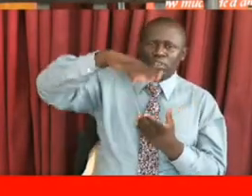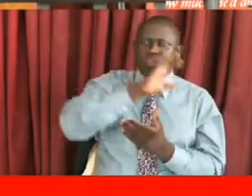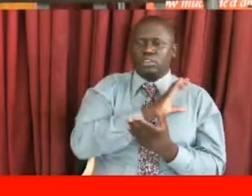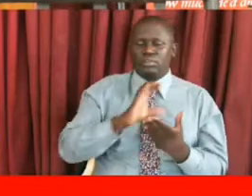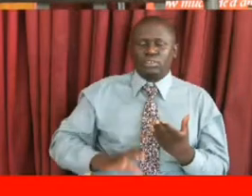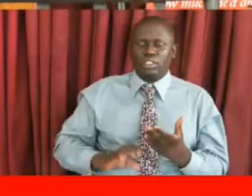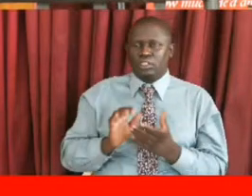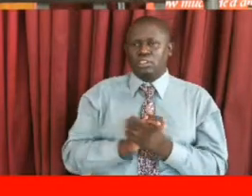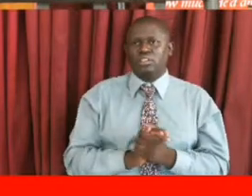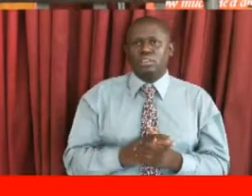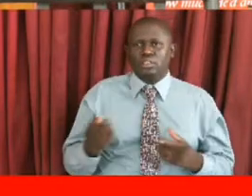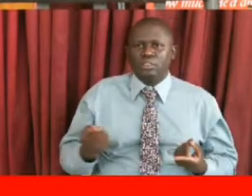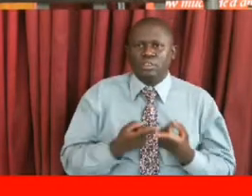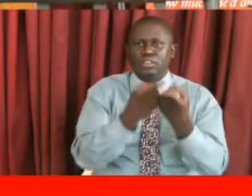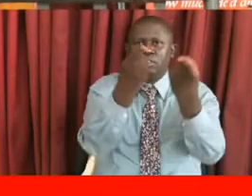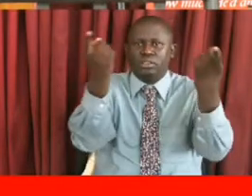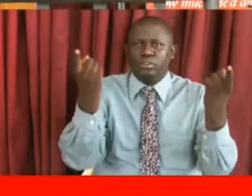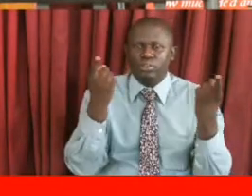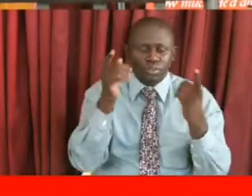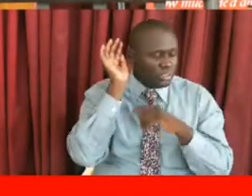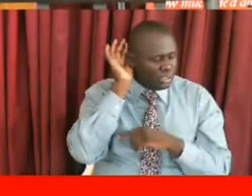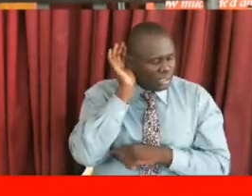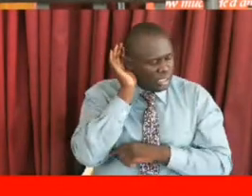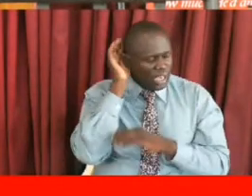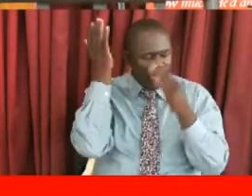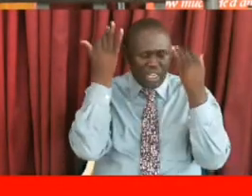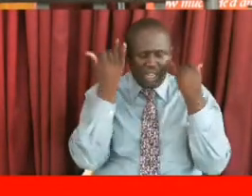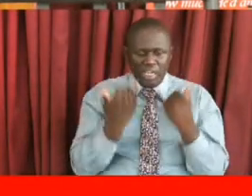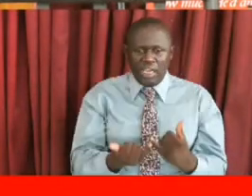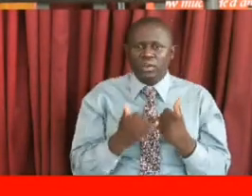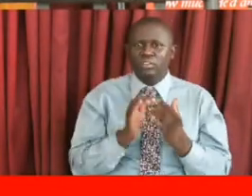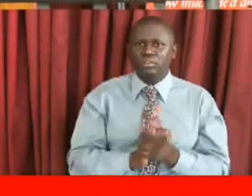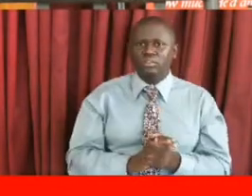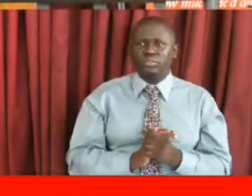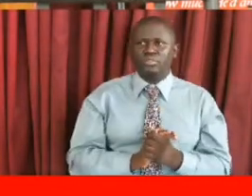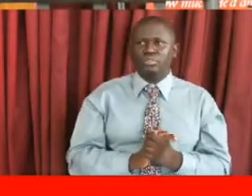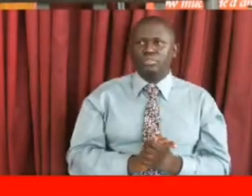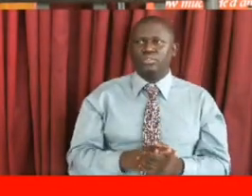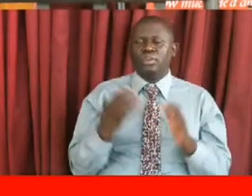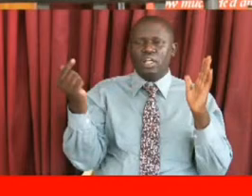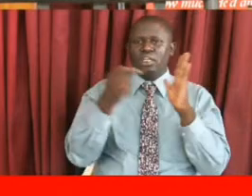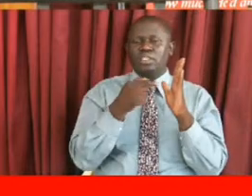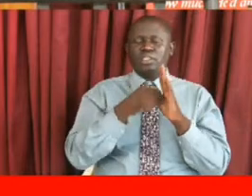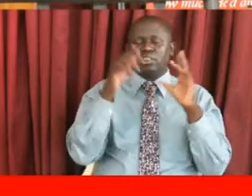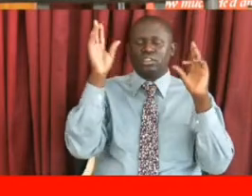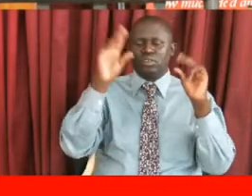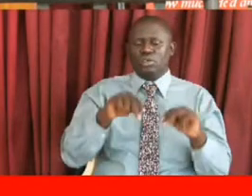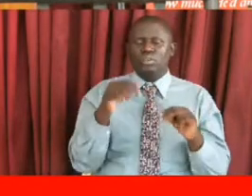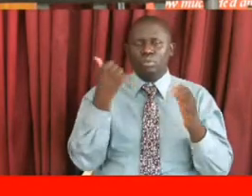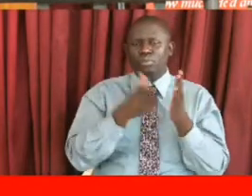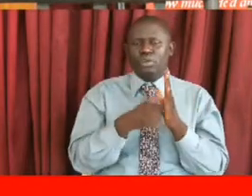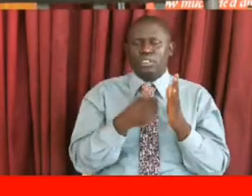here now amen and this is no matter your